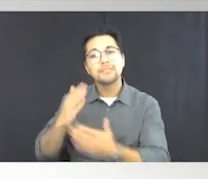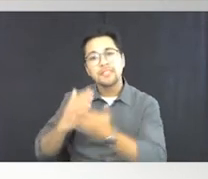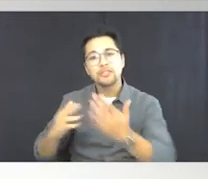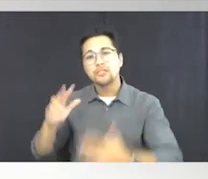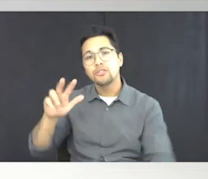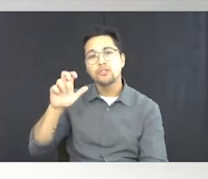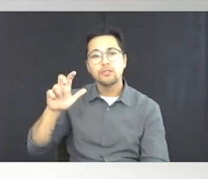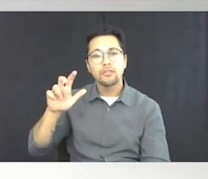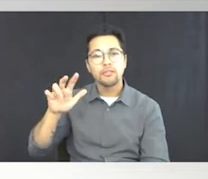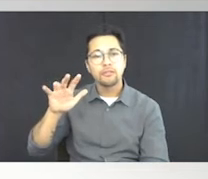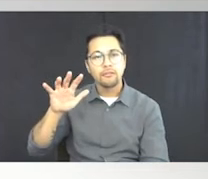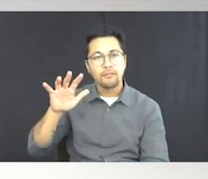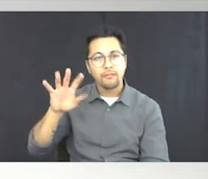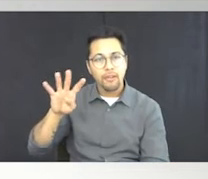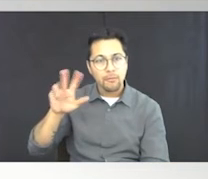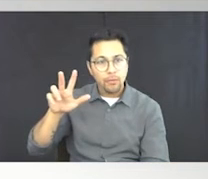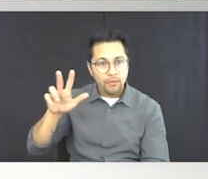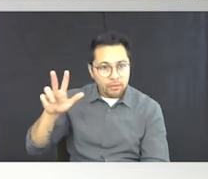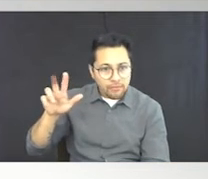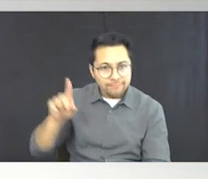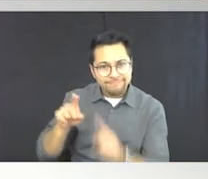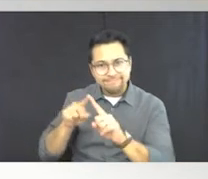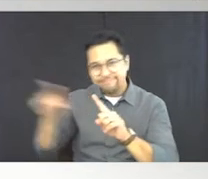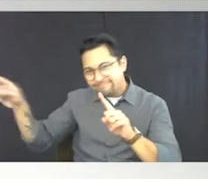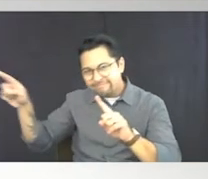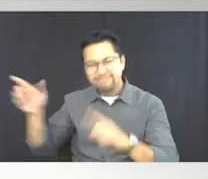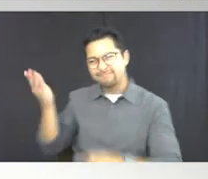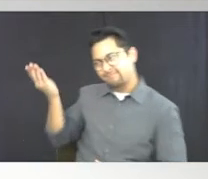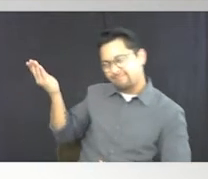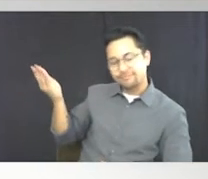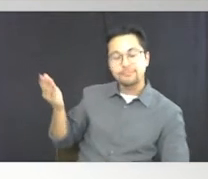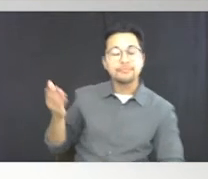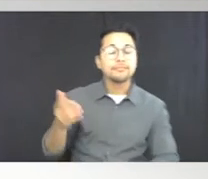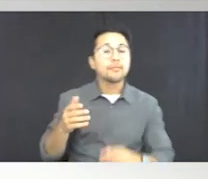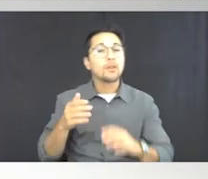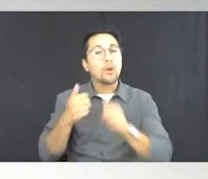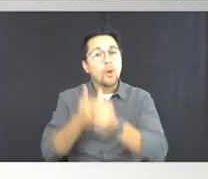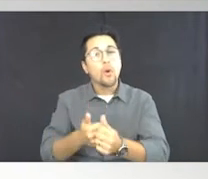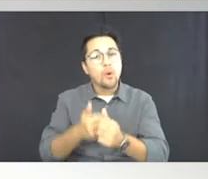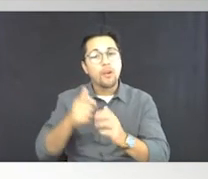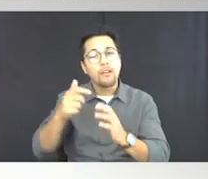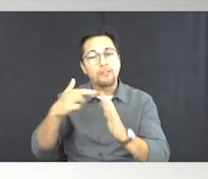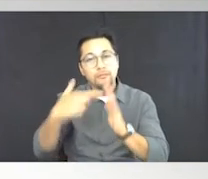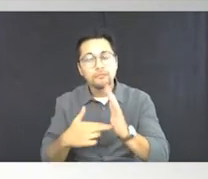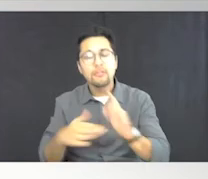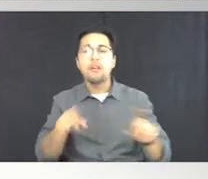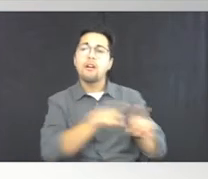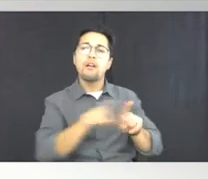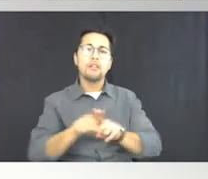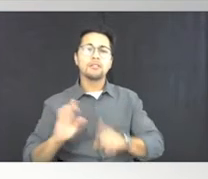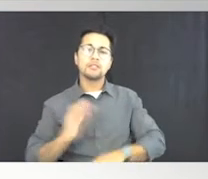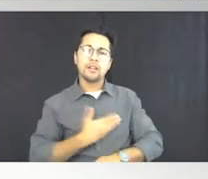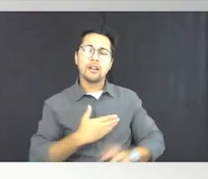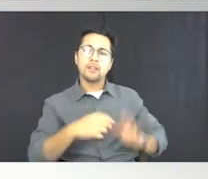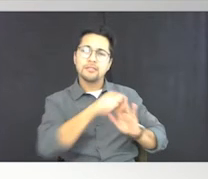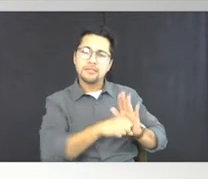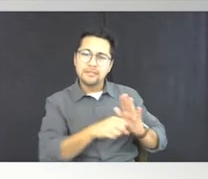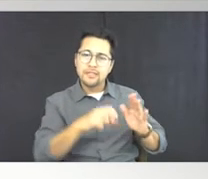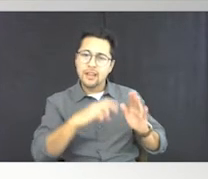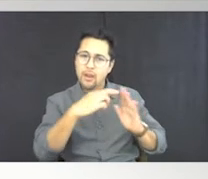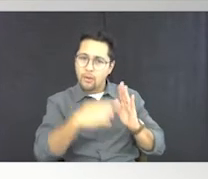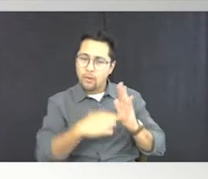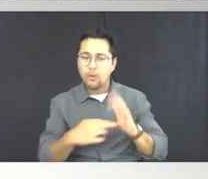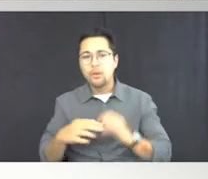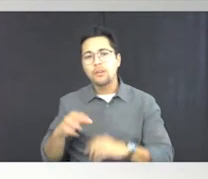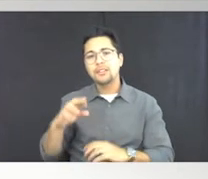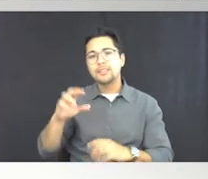300.530 of Title 34 Code of Federal Regulations, as well as our state rule, Rule